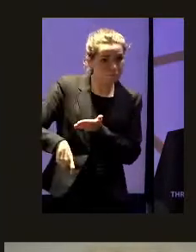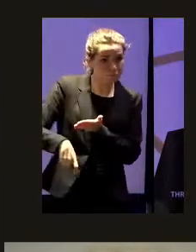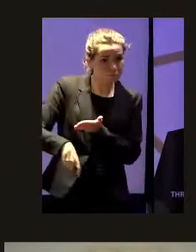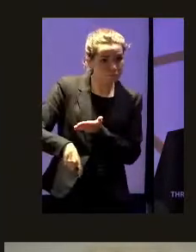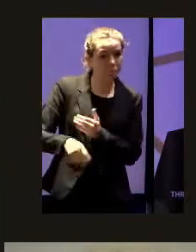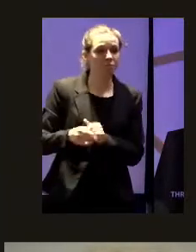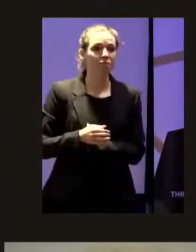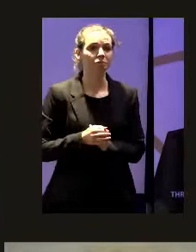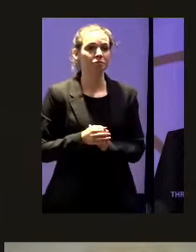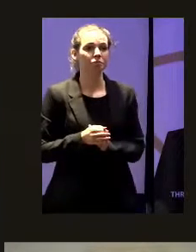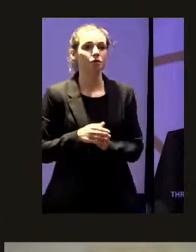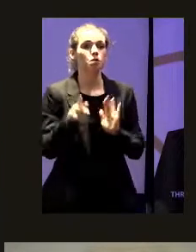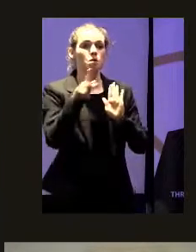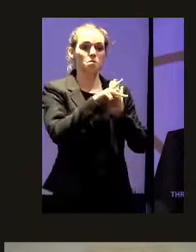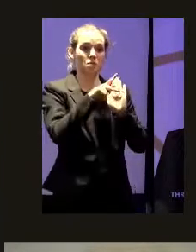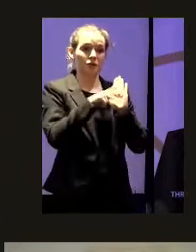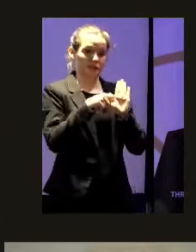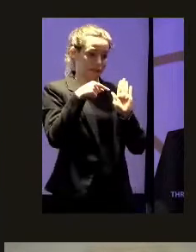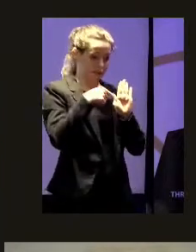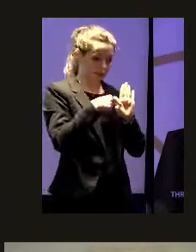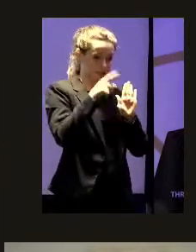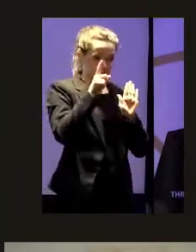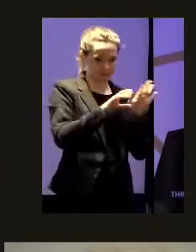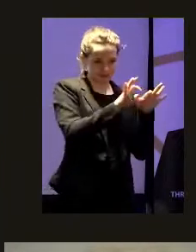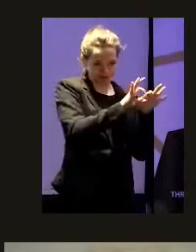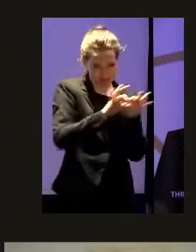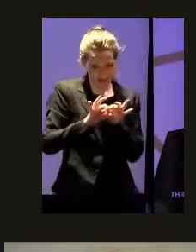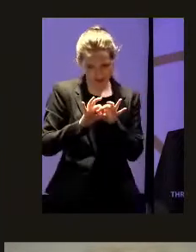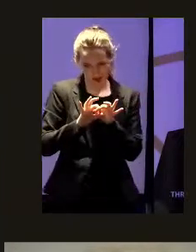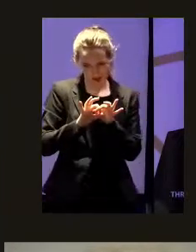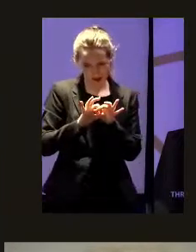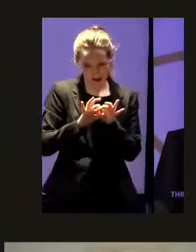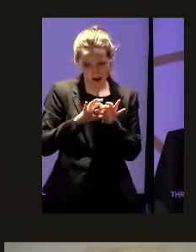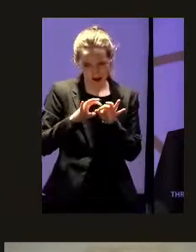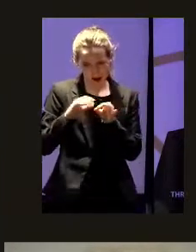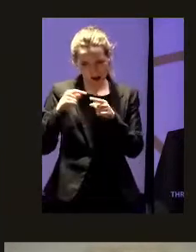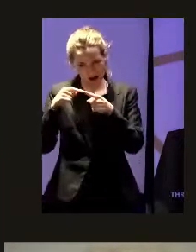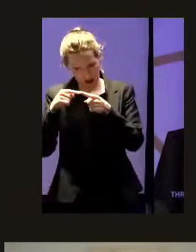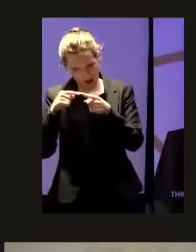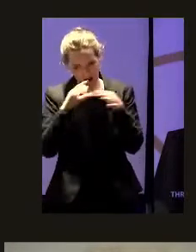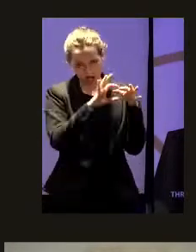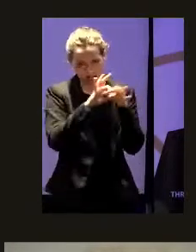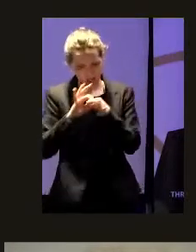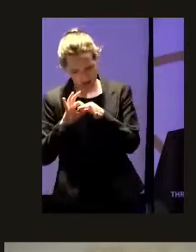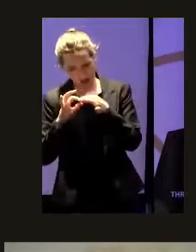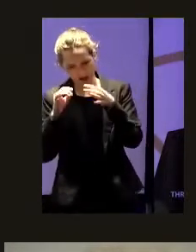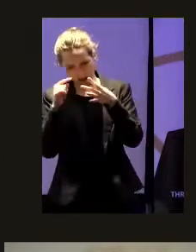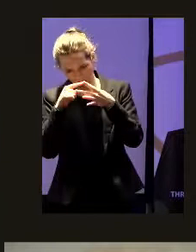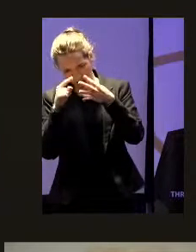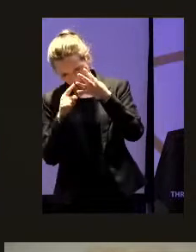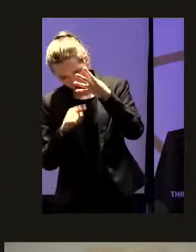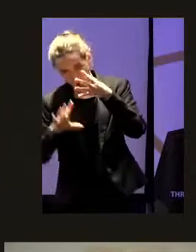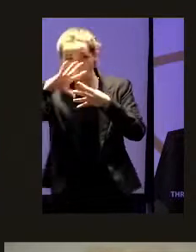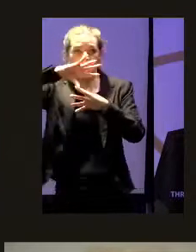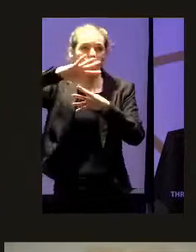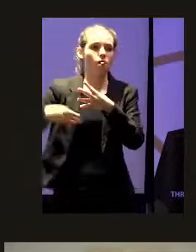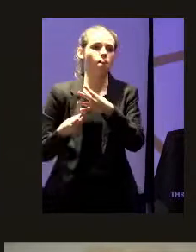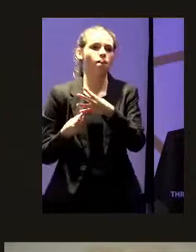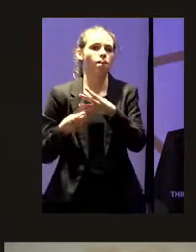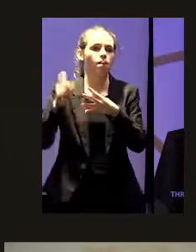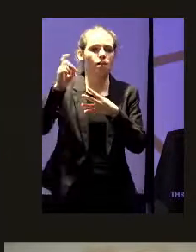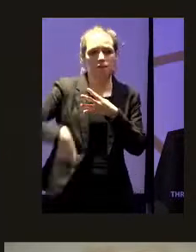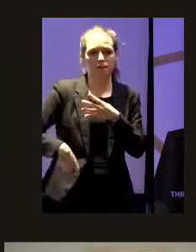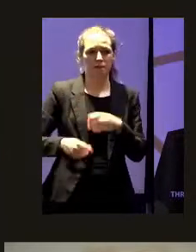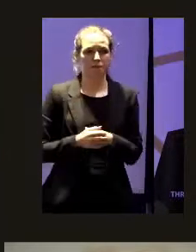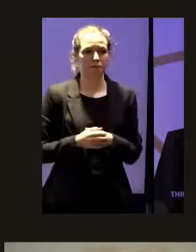then talk to all those different categories of standardization of geographical names. And in that